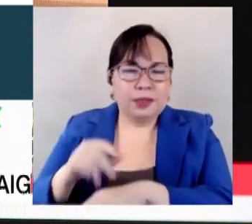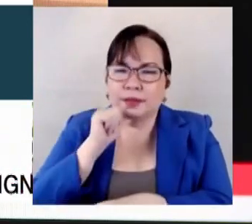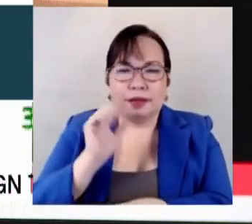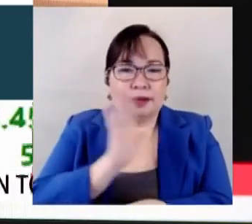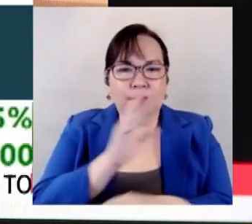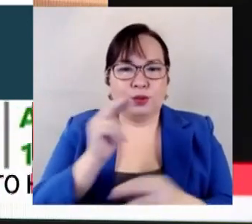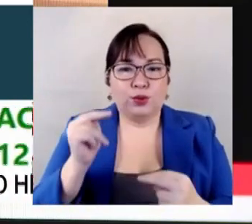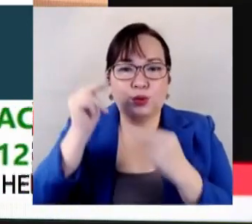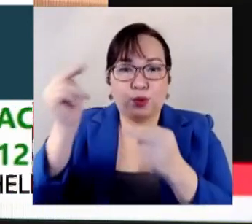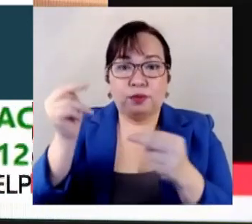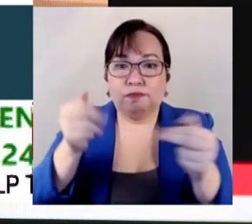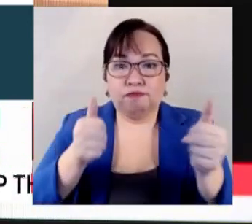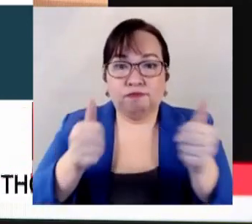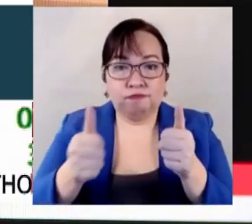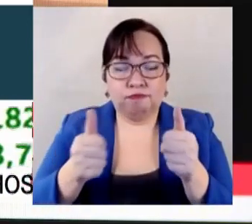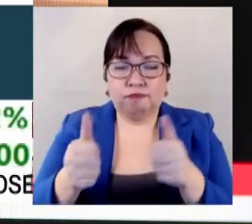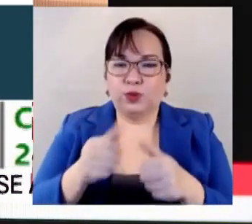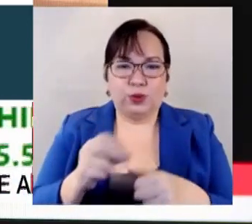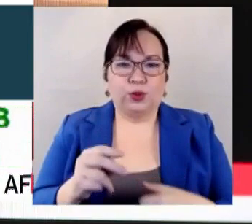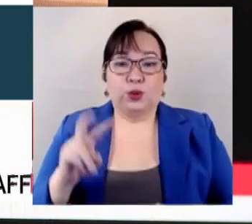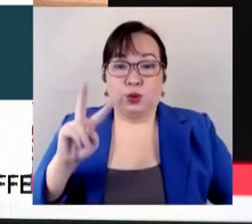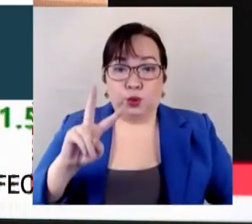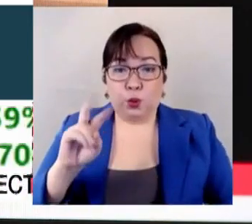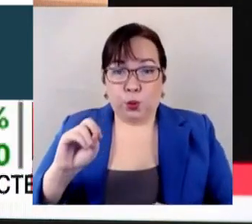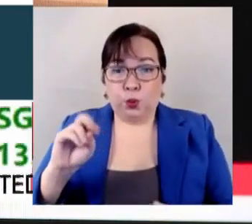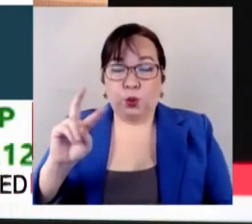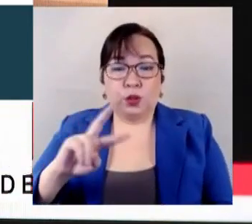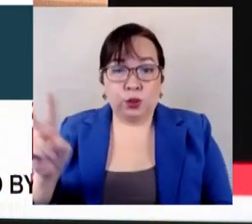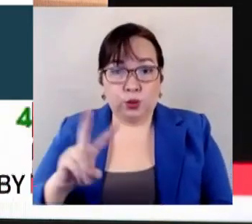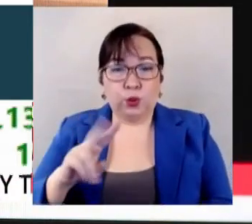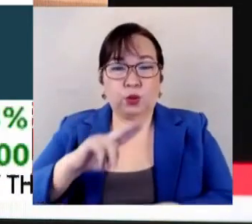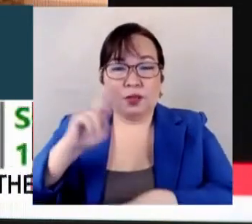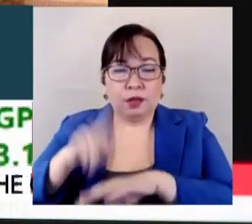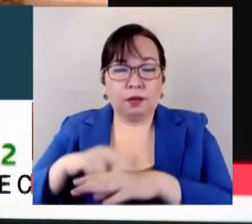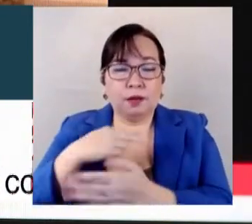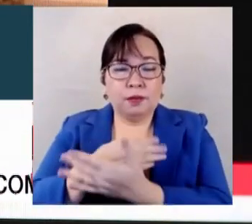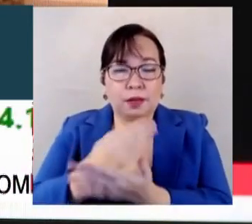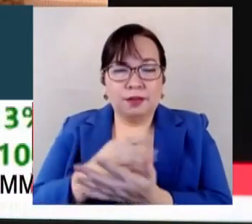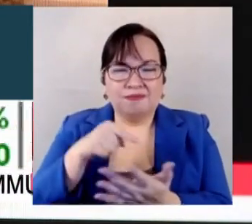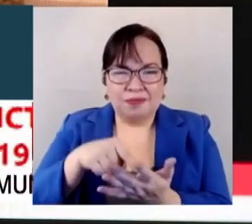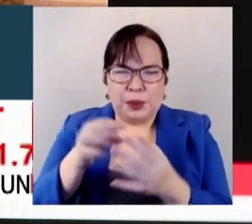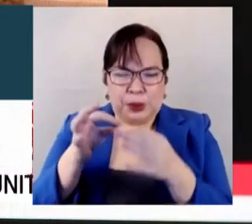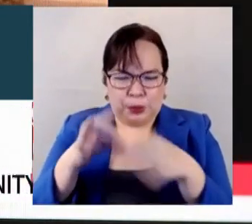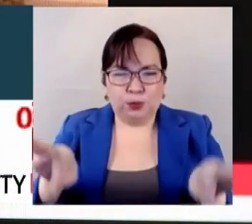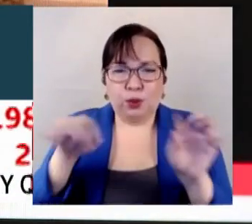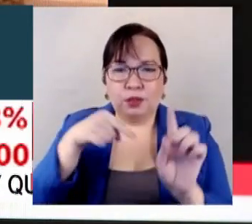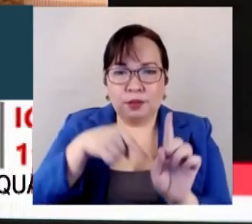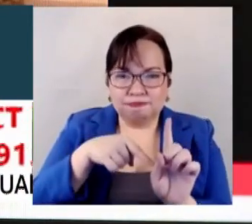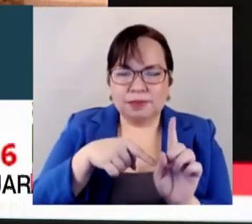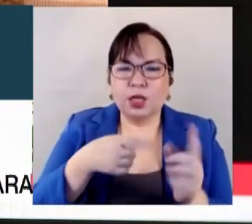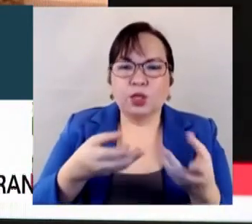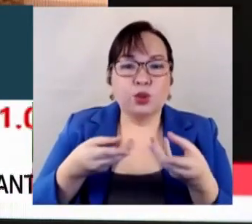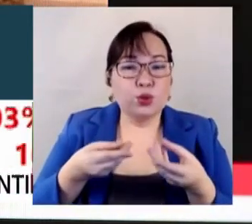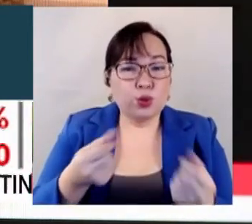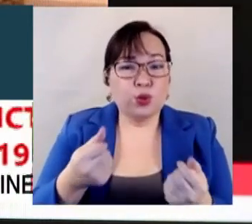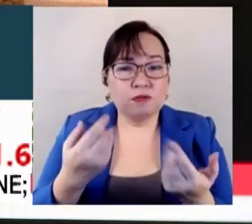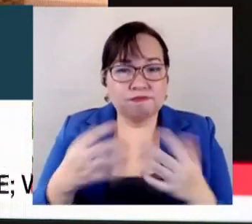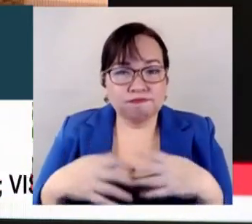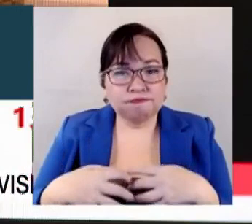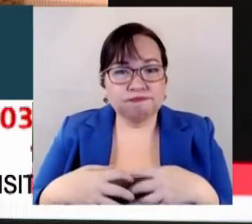The 2022 national budget, Mr. President, is the key to our recovery. Walang